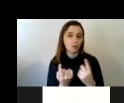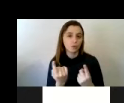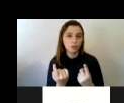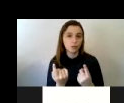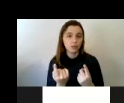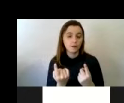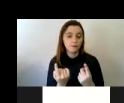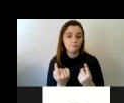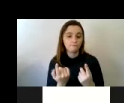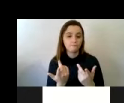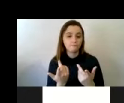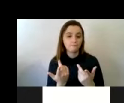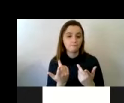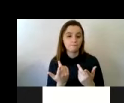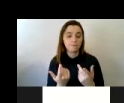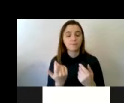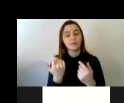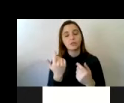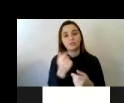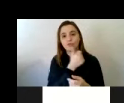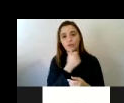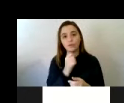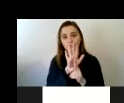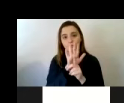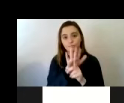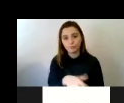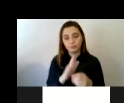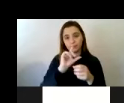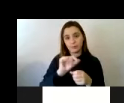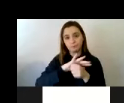subject to discrimination and even oppression.